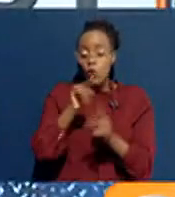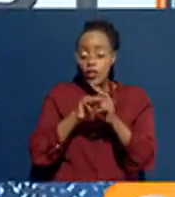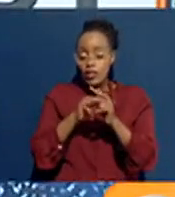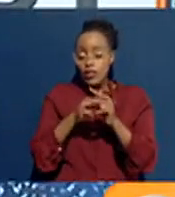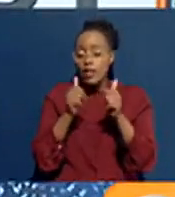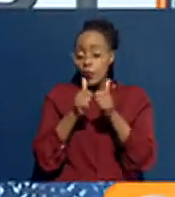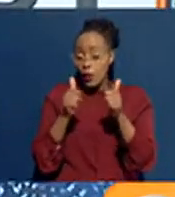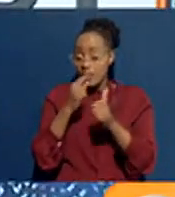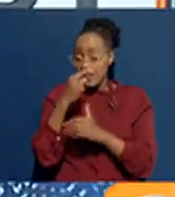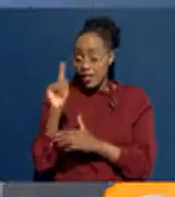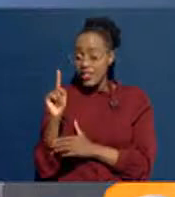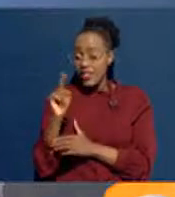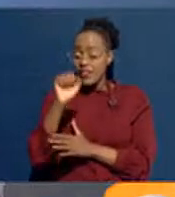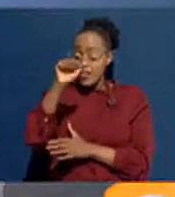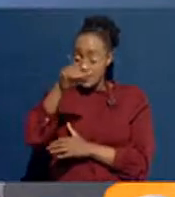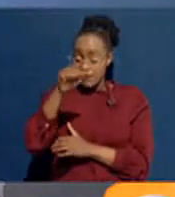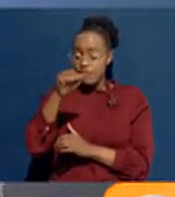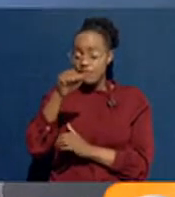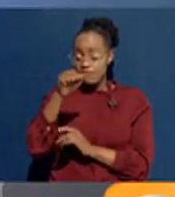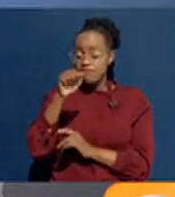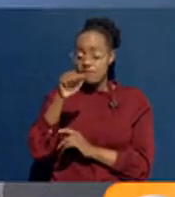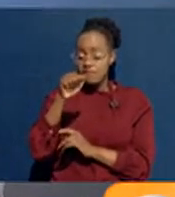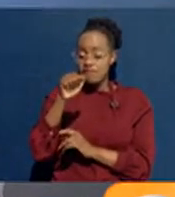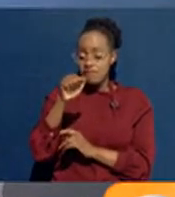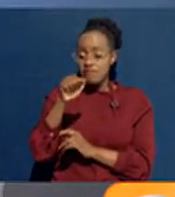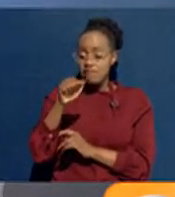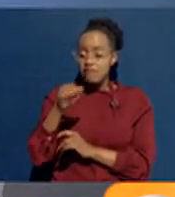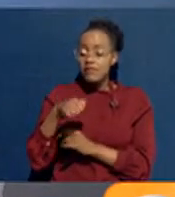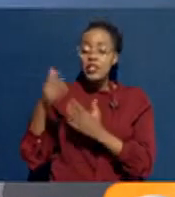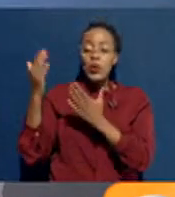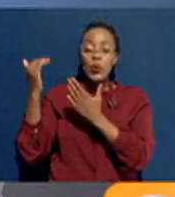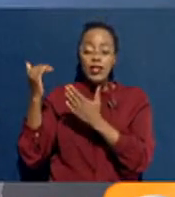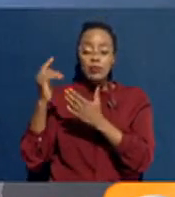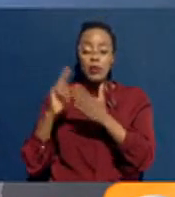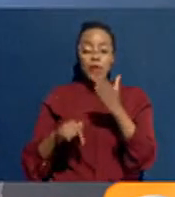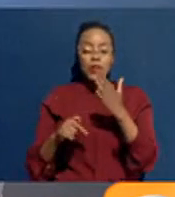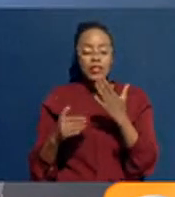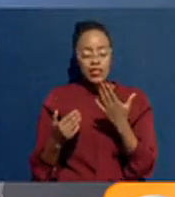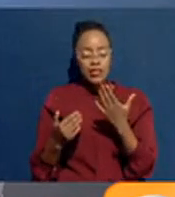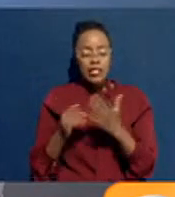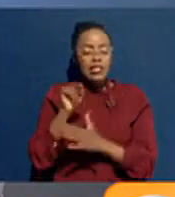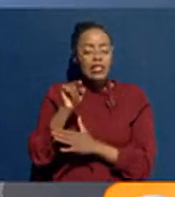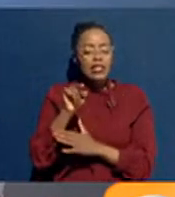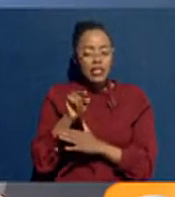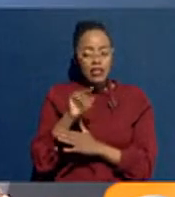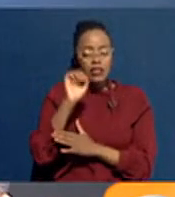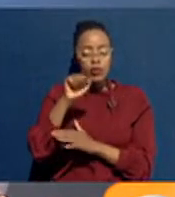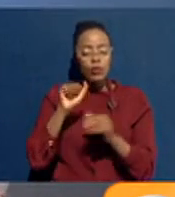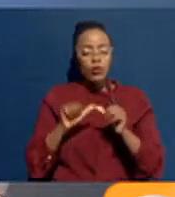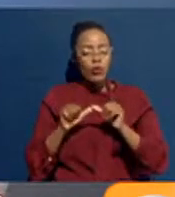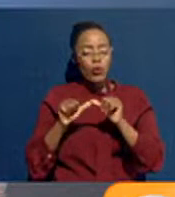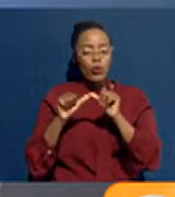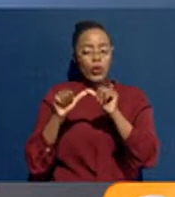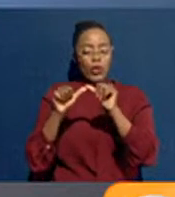Yes. And we expect that to continue